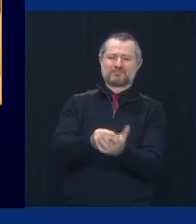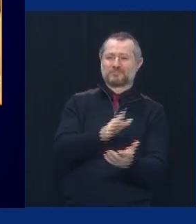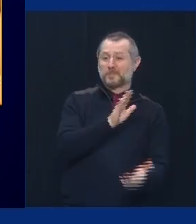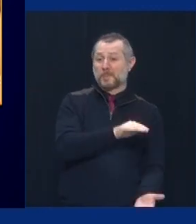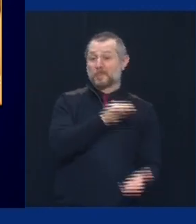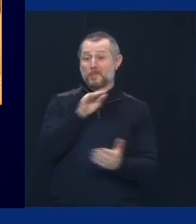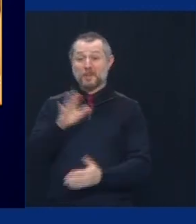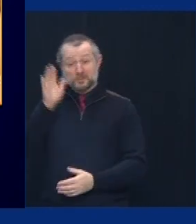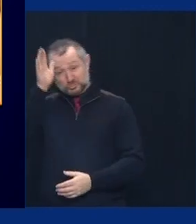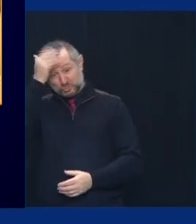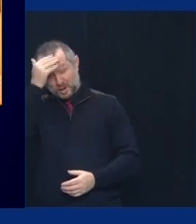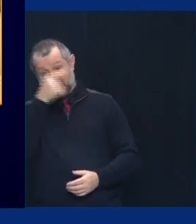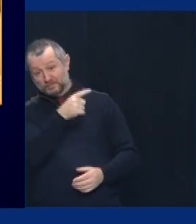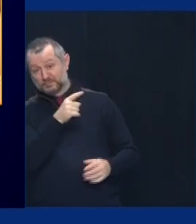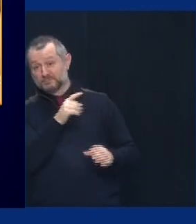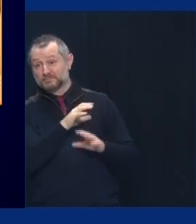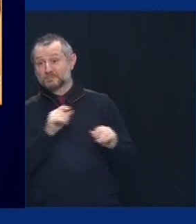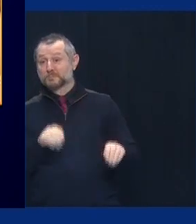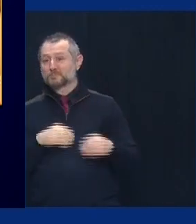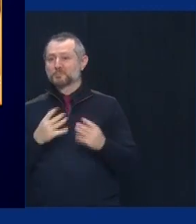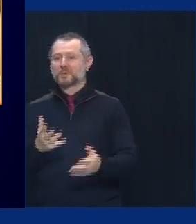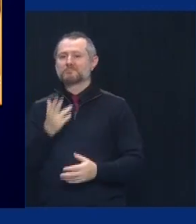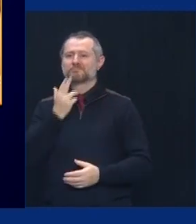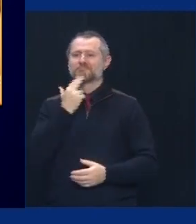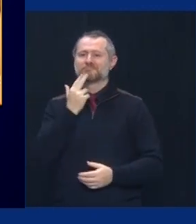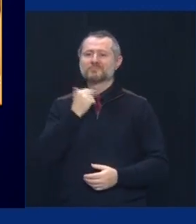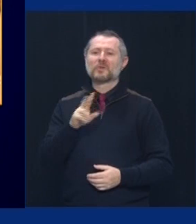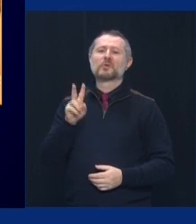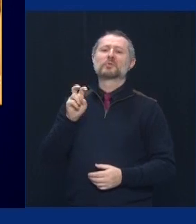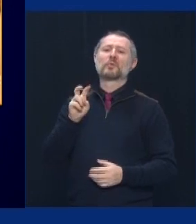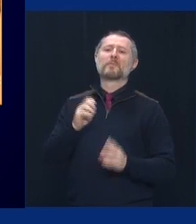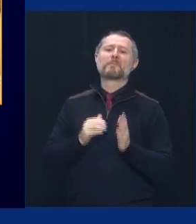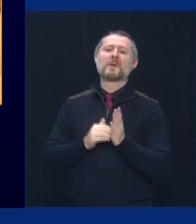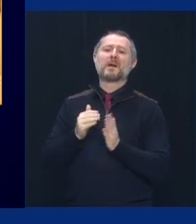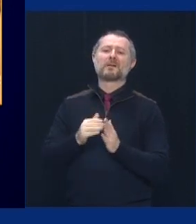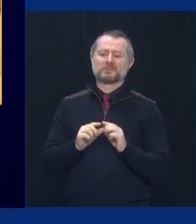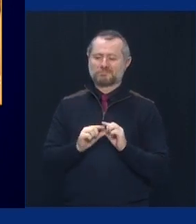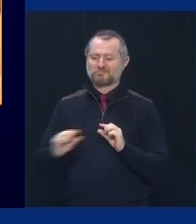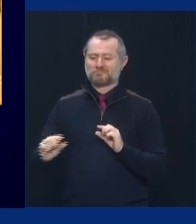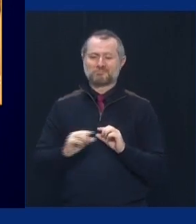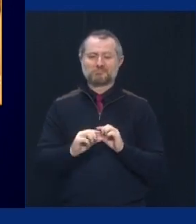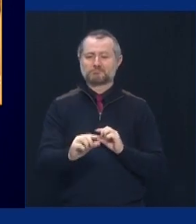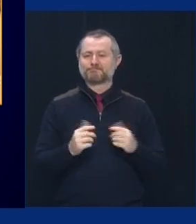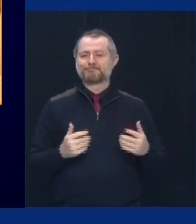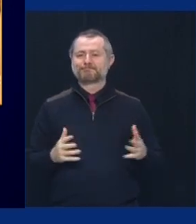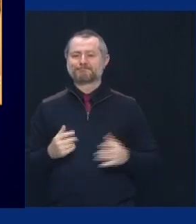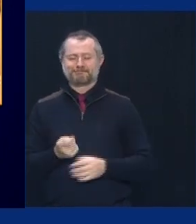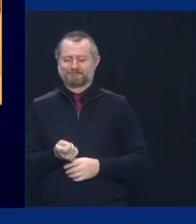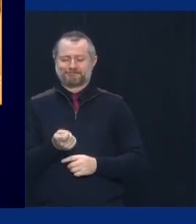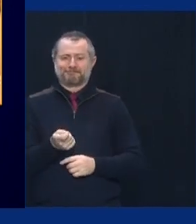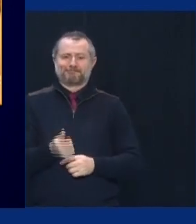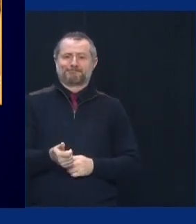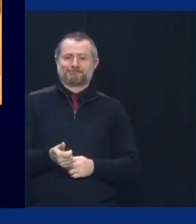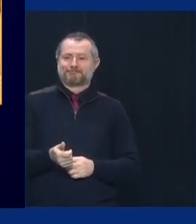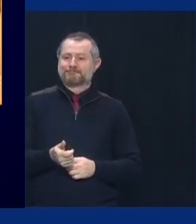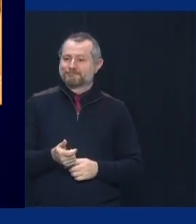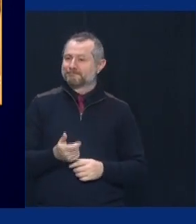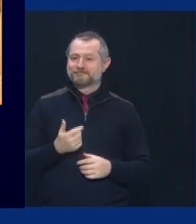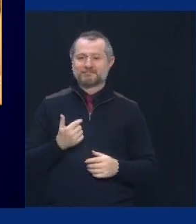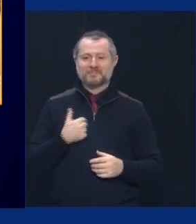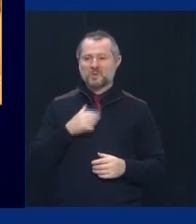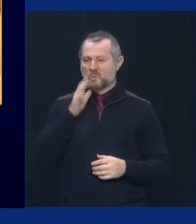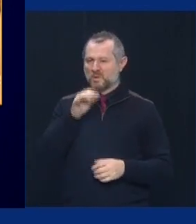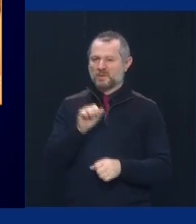provided states with about $200 million. That is barely a drop in the bucket, and we're going to work on this